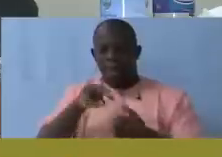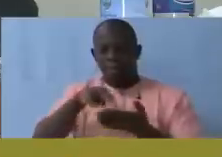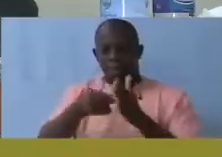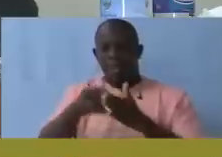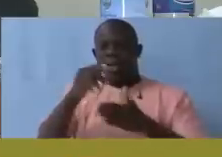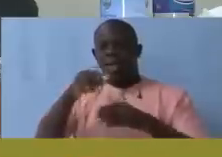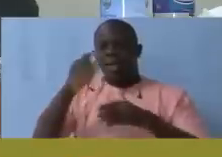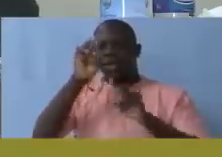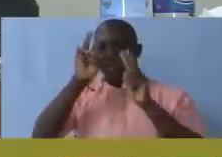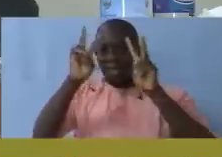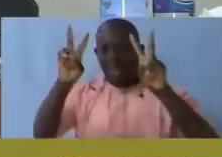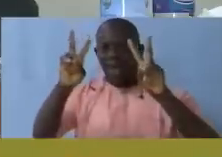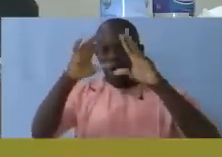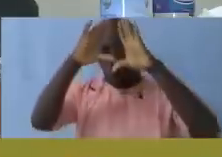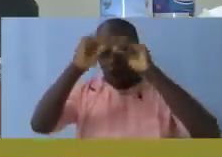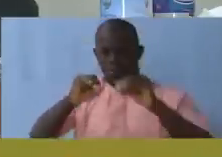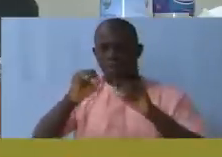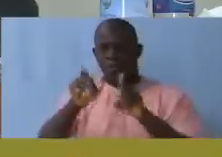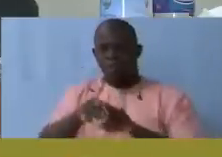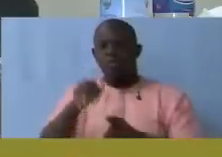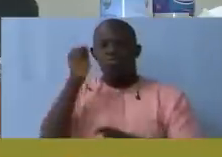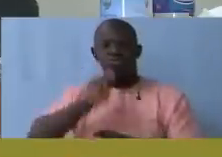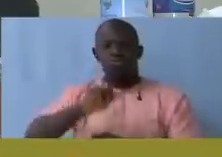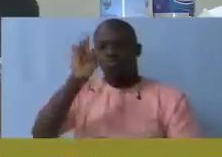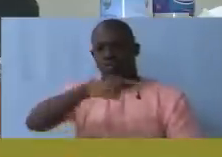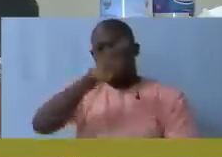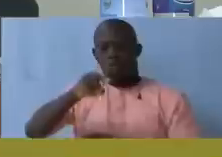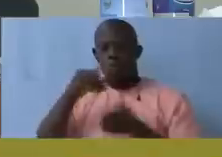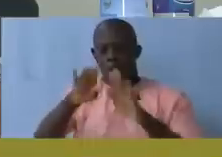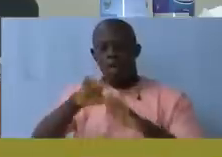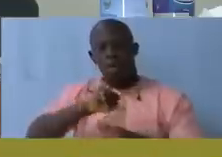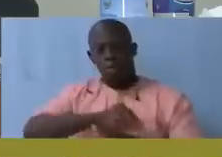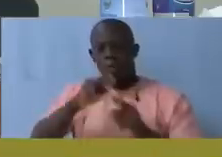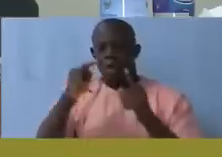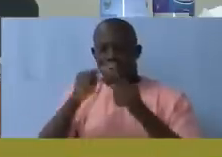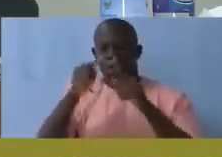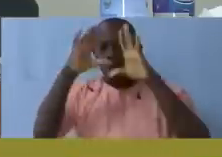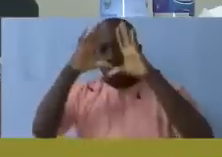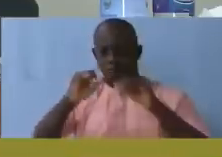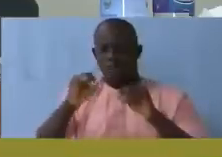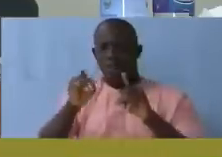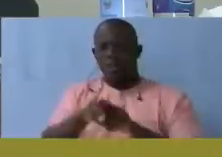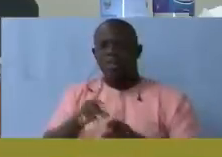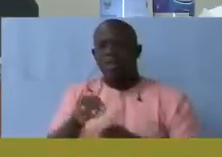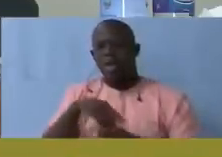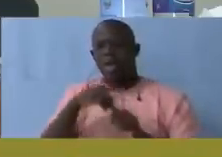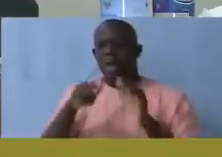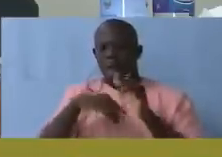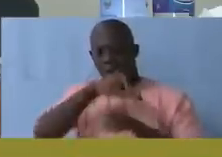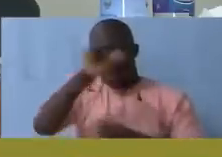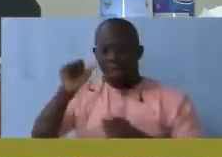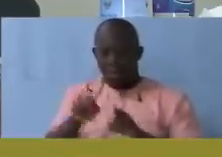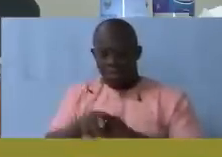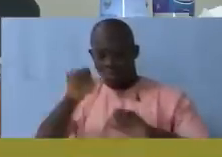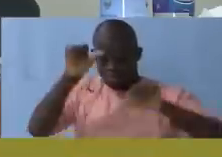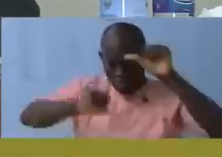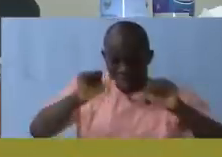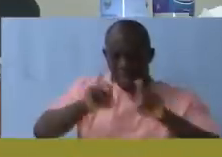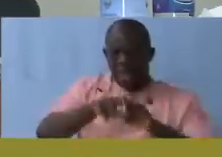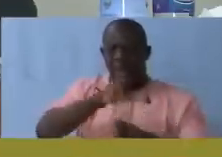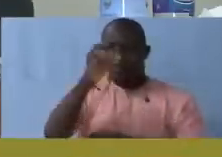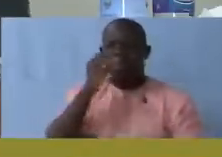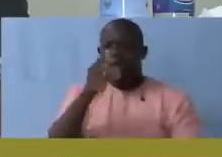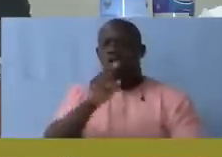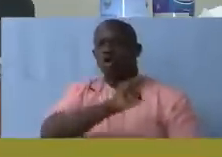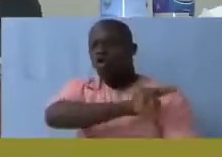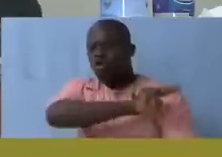misused his lab in testing the blood of the ostensibly cured patients and said none of them had been